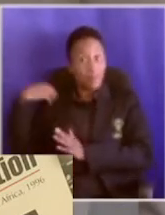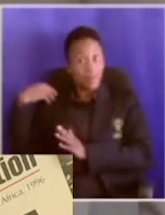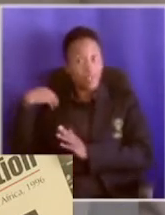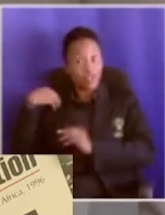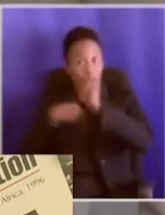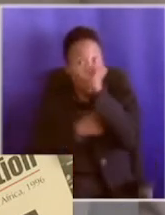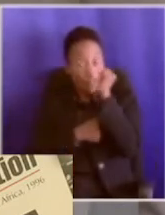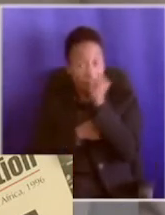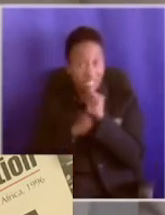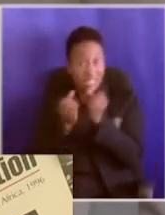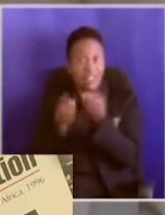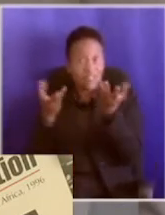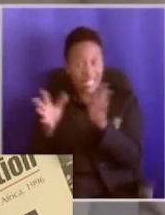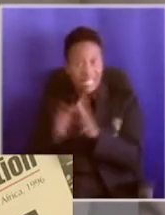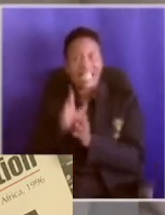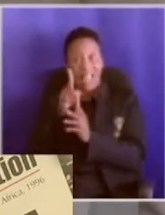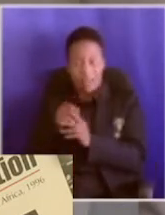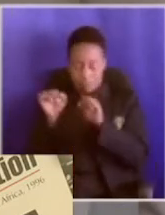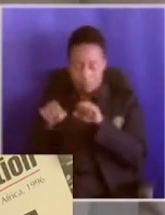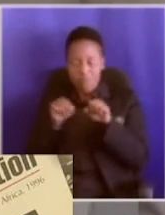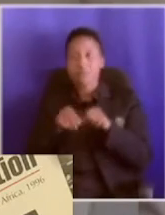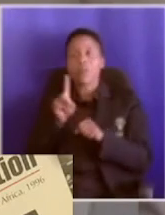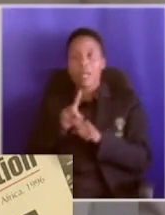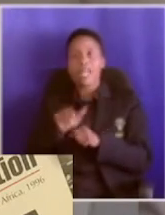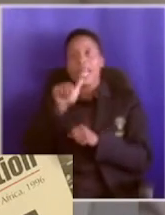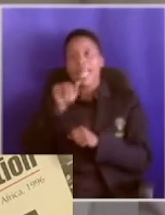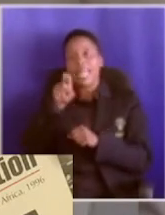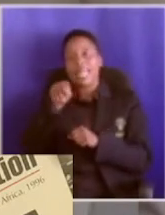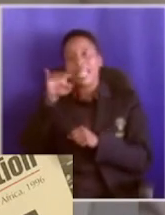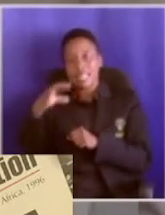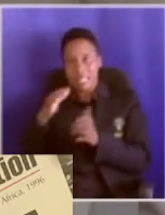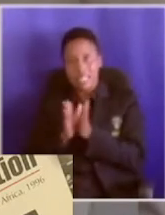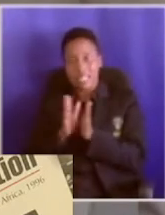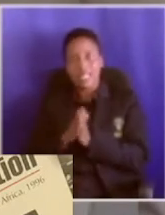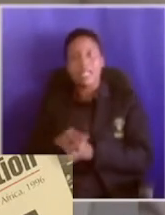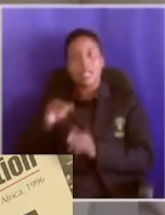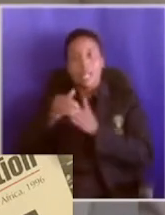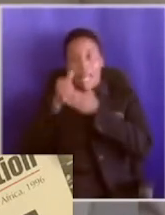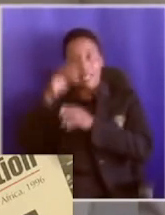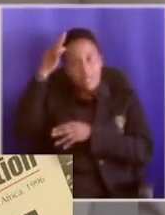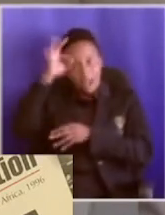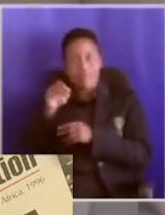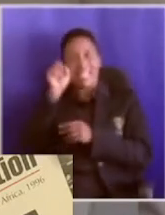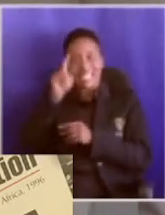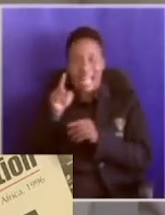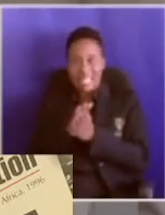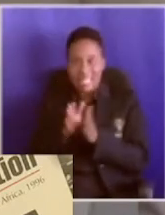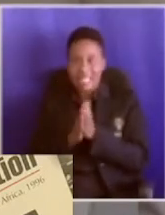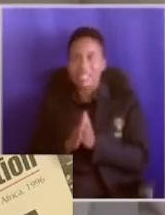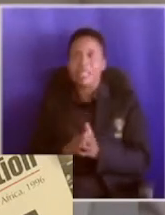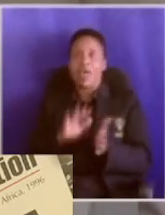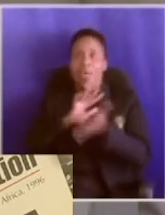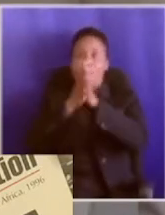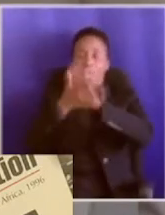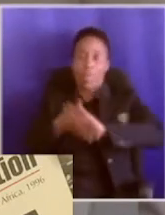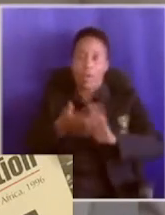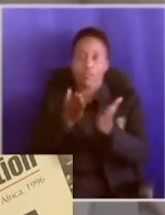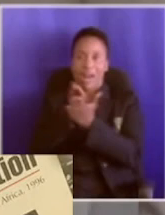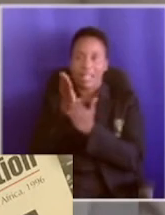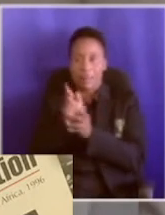an admission that the ANC-run government flagrantly violates the fundamental rights of